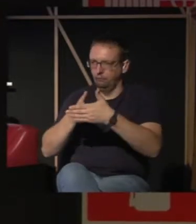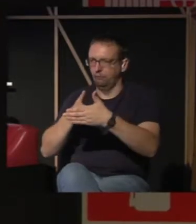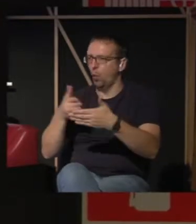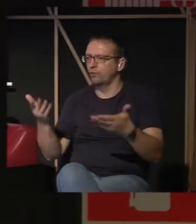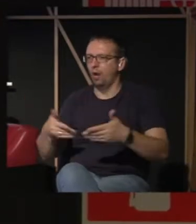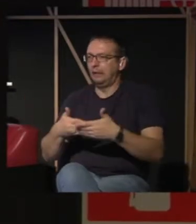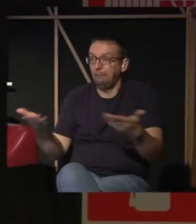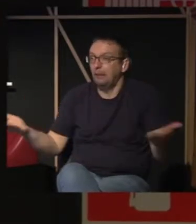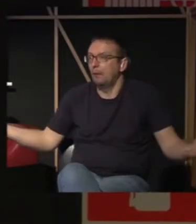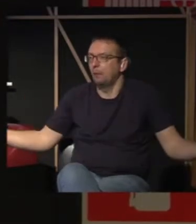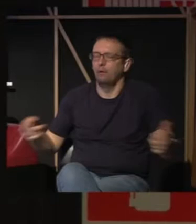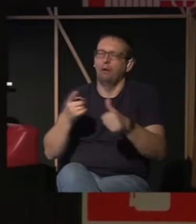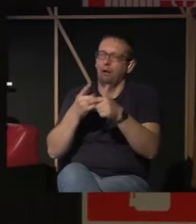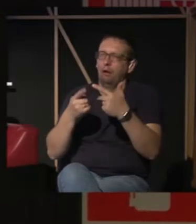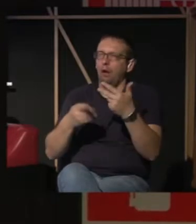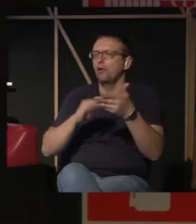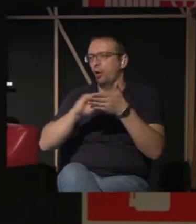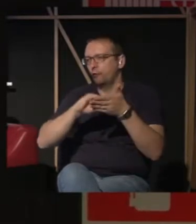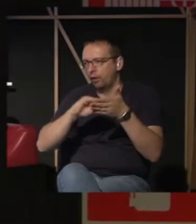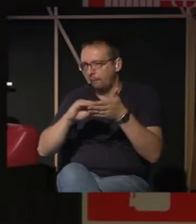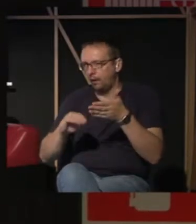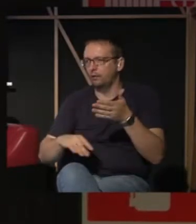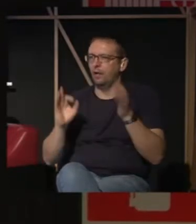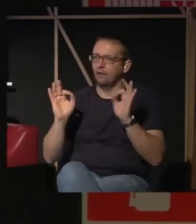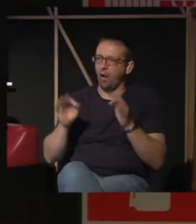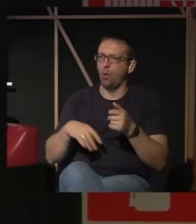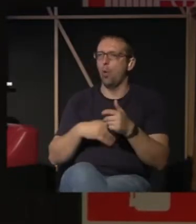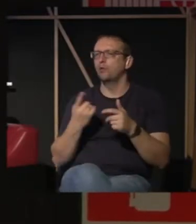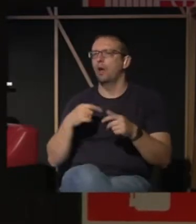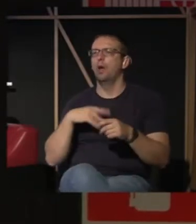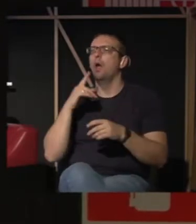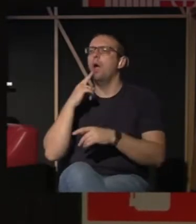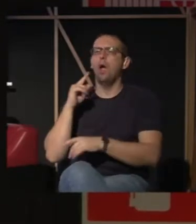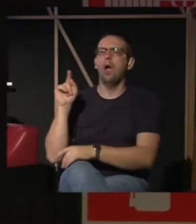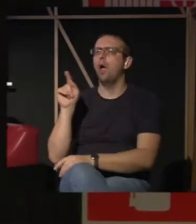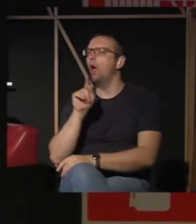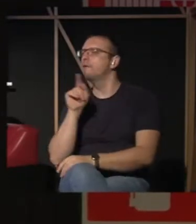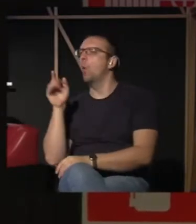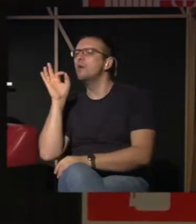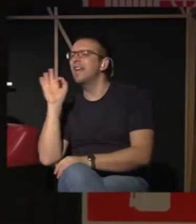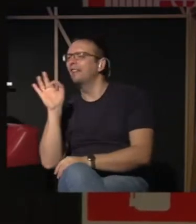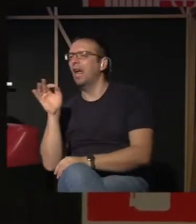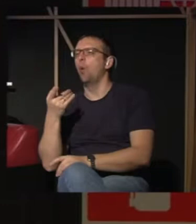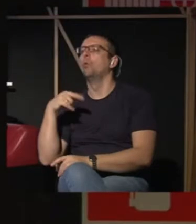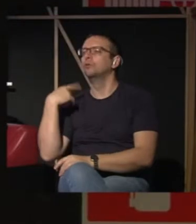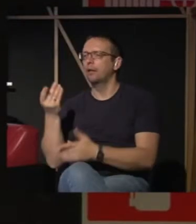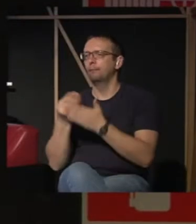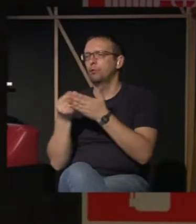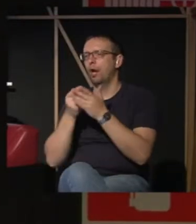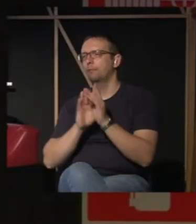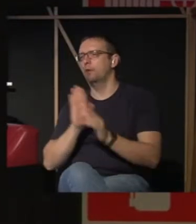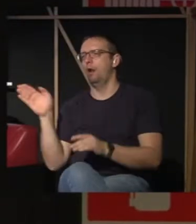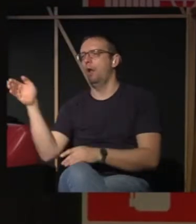them to be available in. I agree, definitely, that an accessible event is not only about the